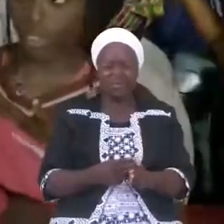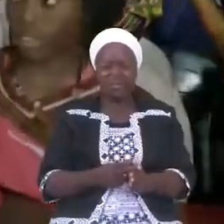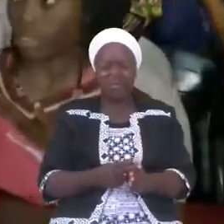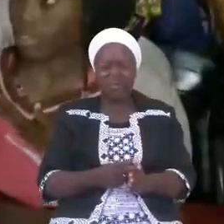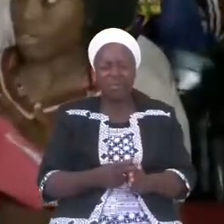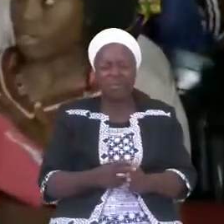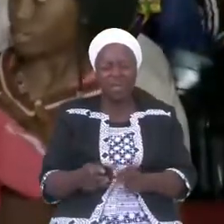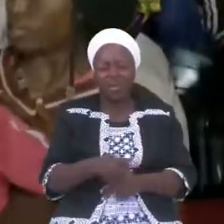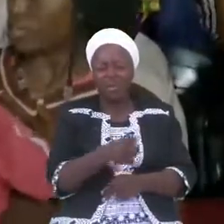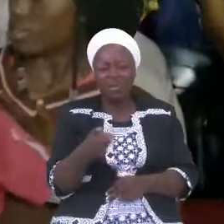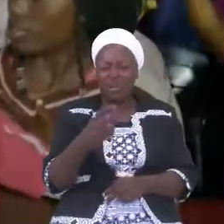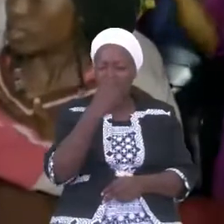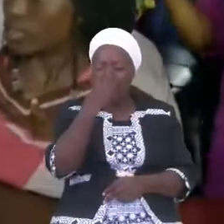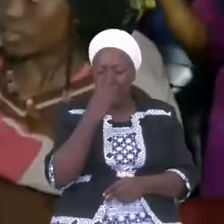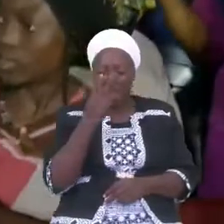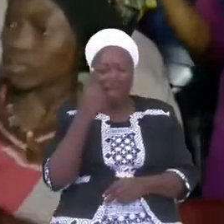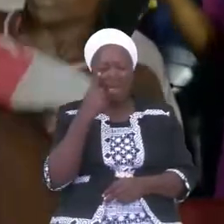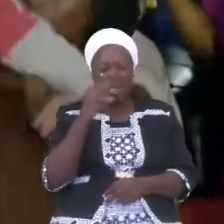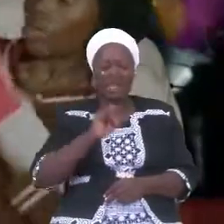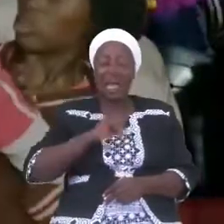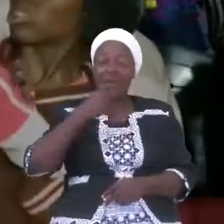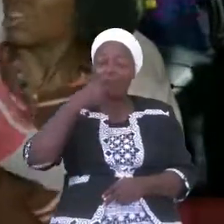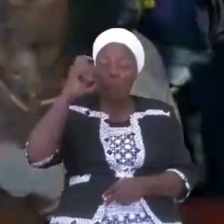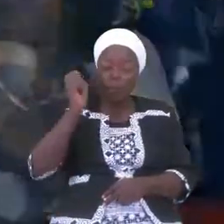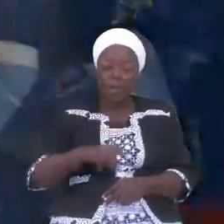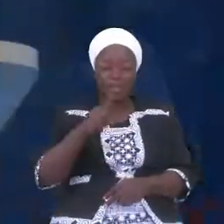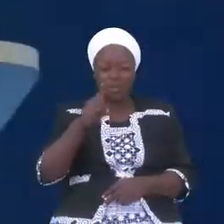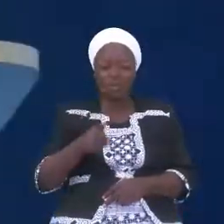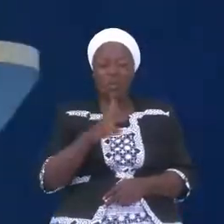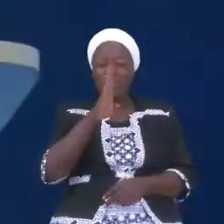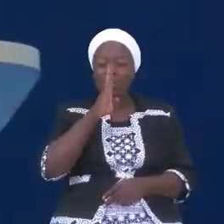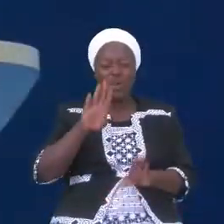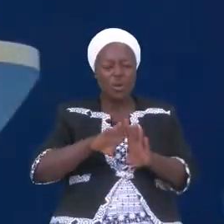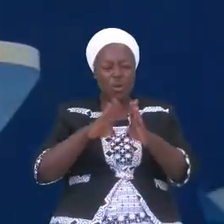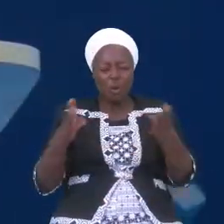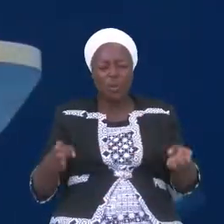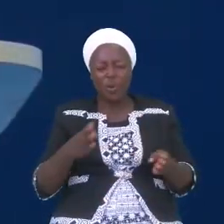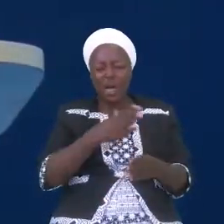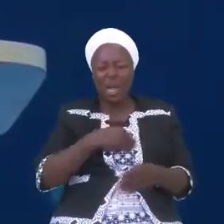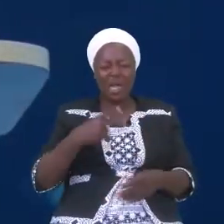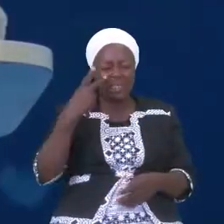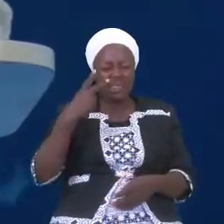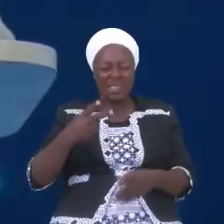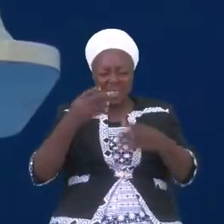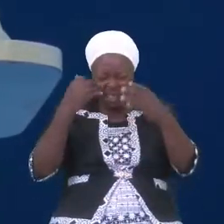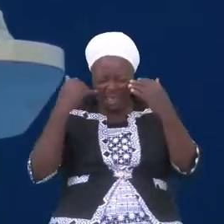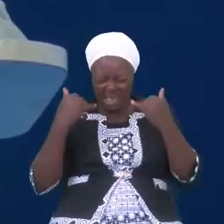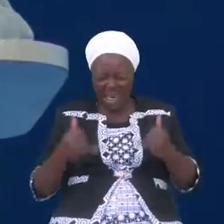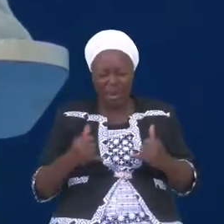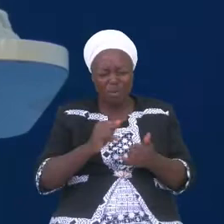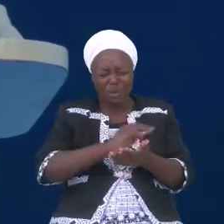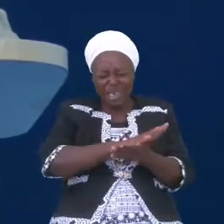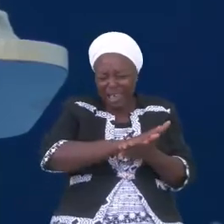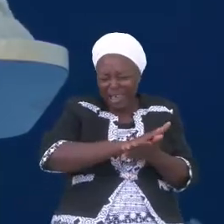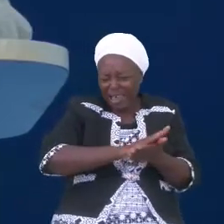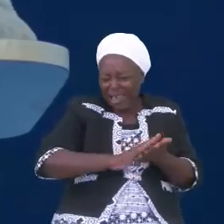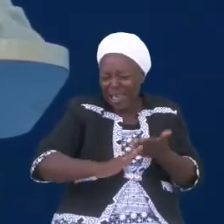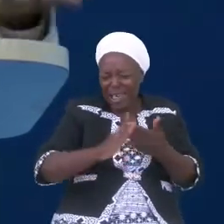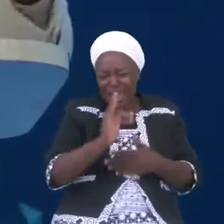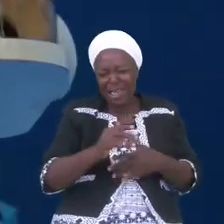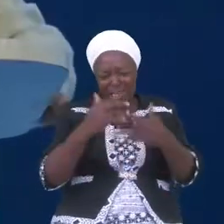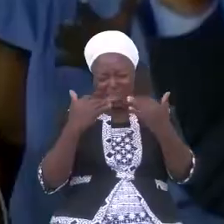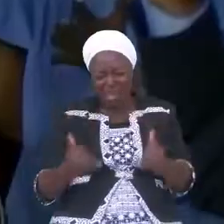Those blind eyes, I command you, be opened and see bright, clearly now